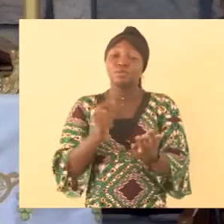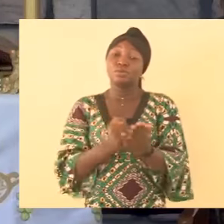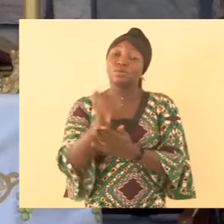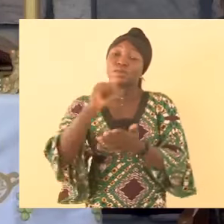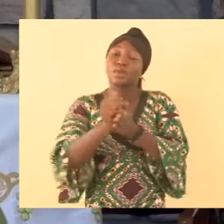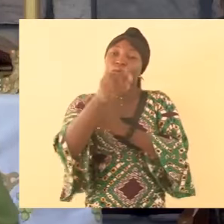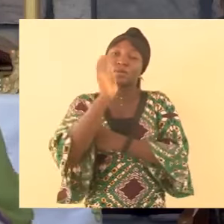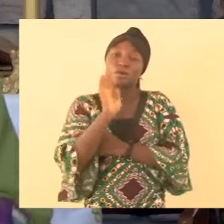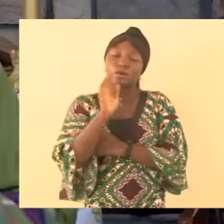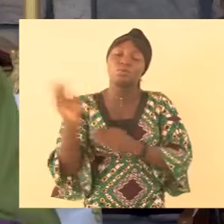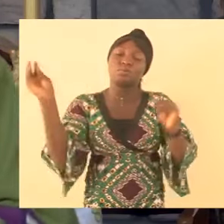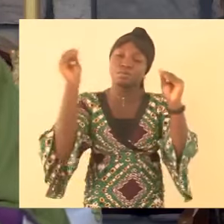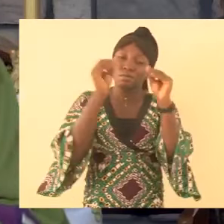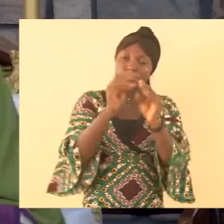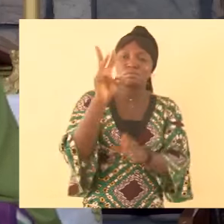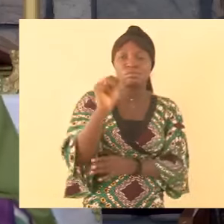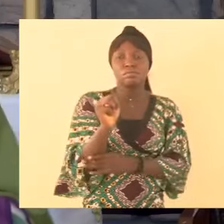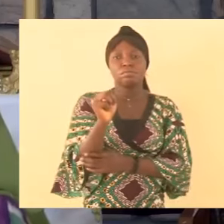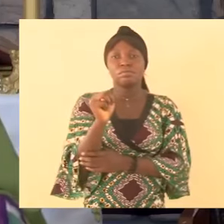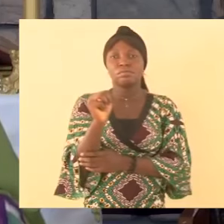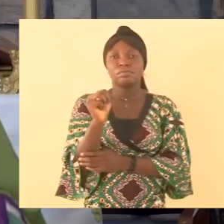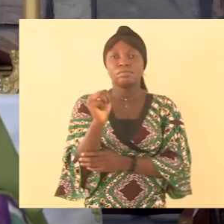and trust that the Lord will replenish them.